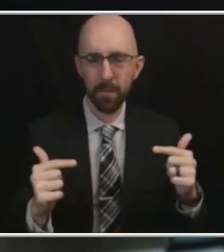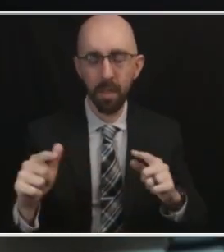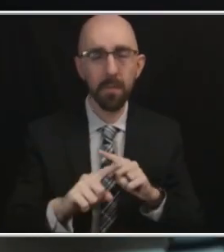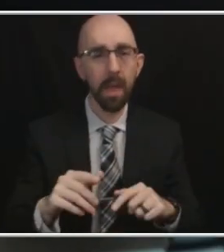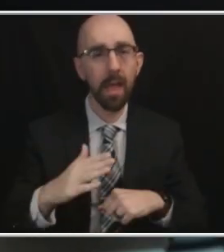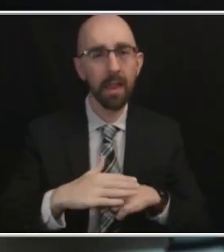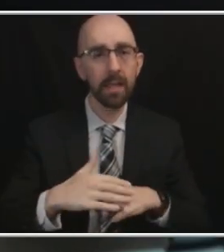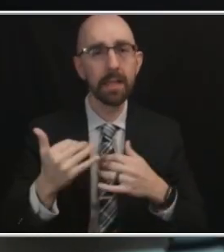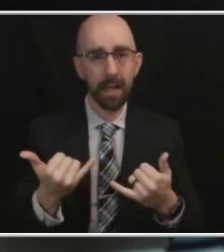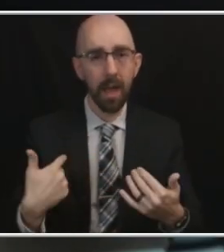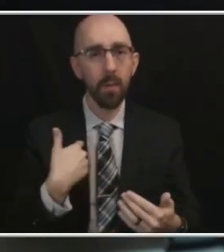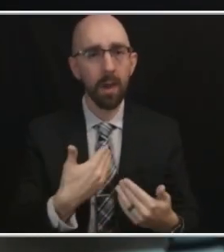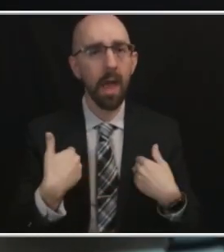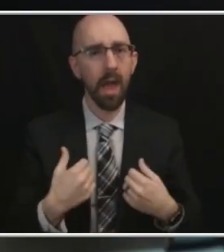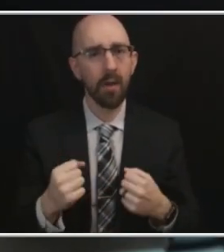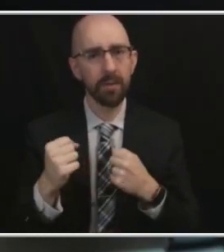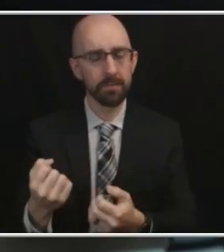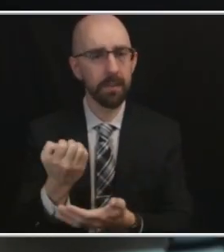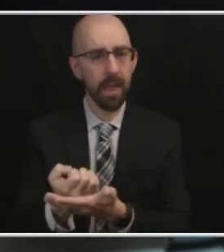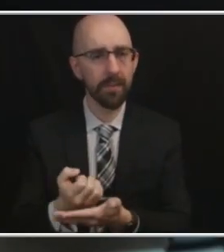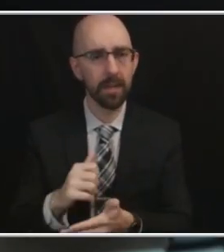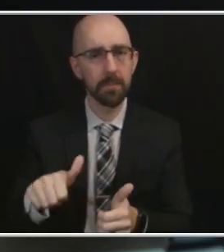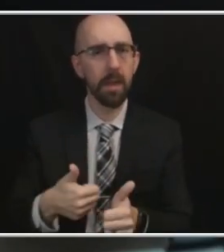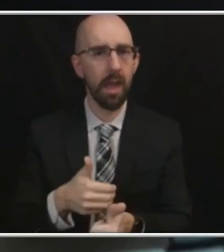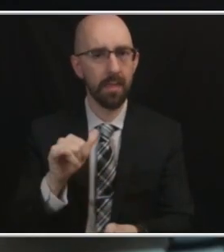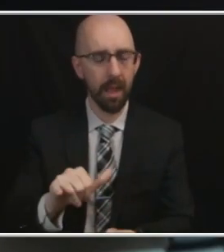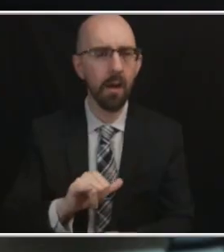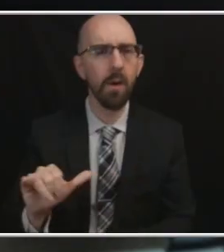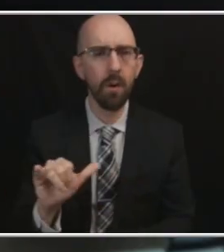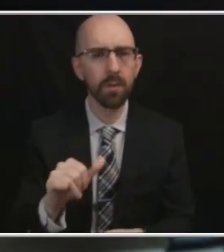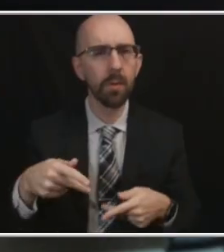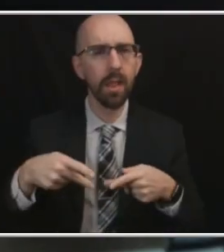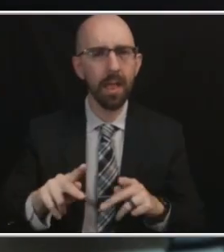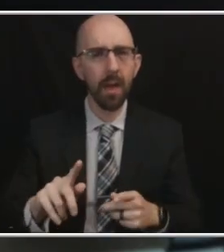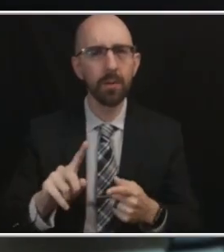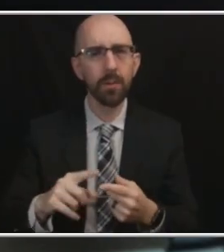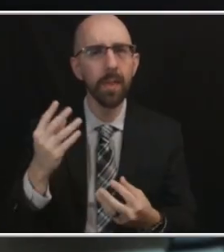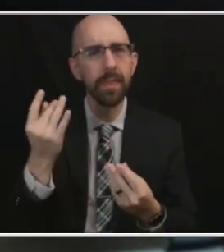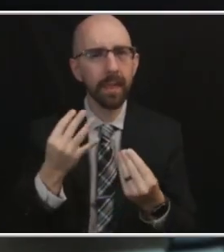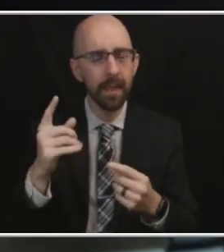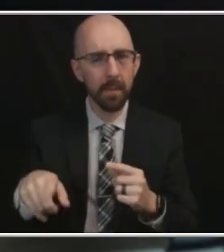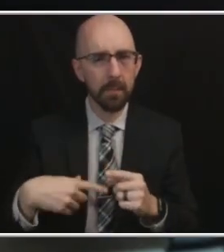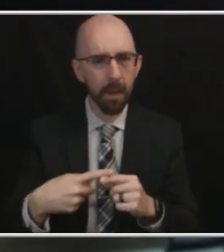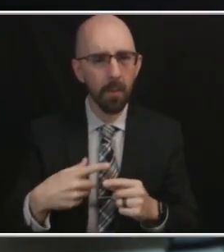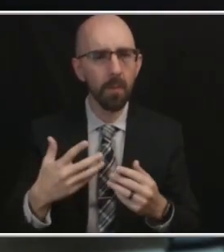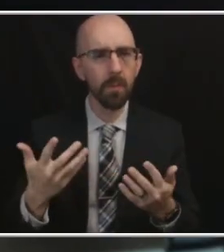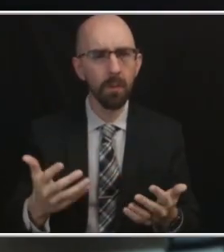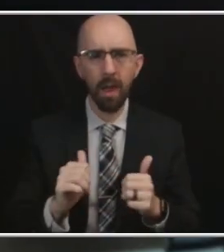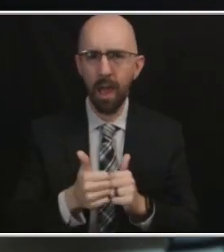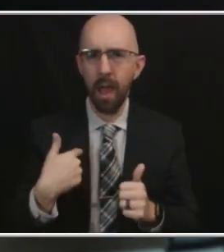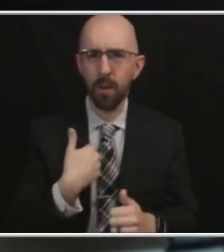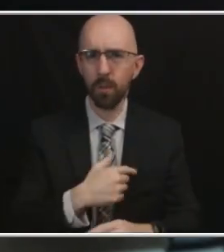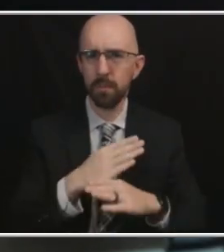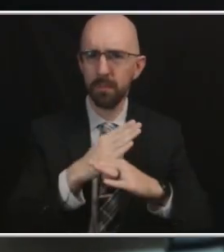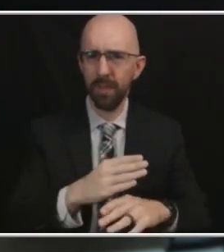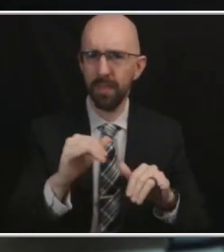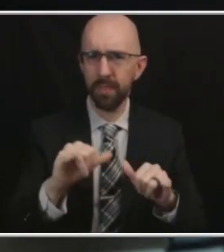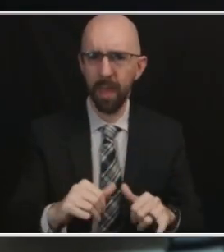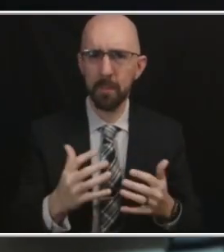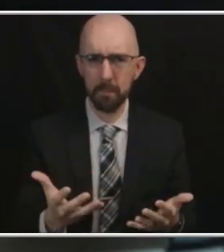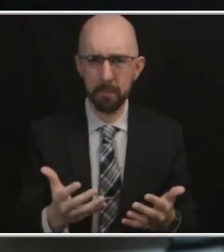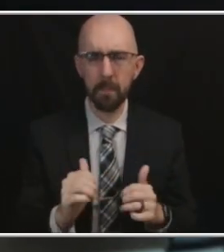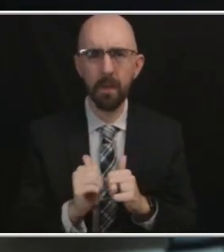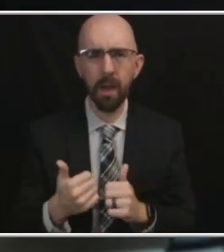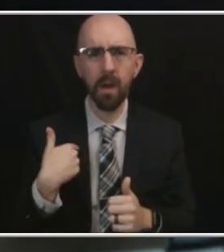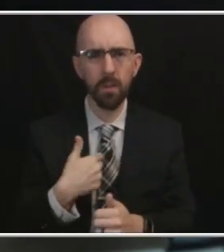solid evidence behind that. And it would also allow us to kind of think about, well, how do we prevent that? You know, how do we even go